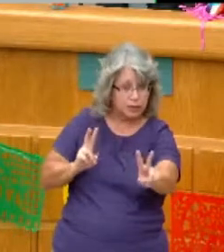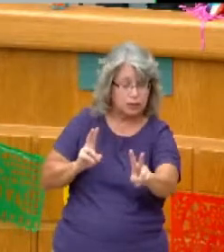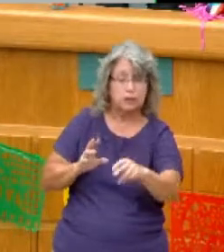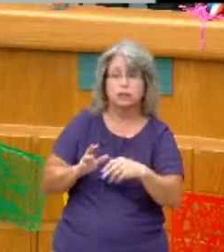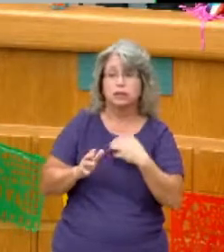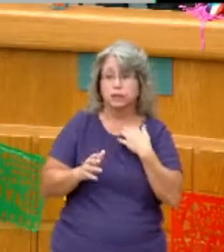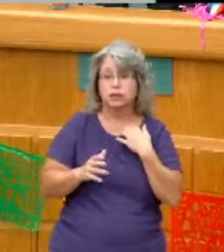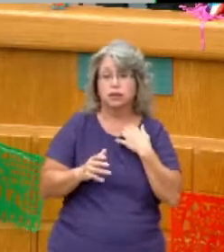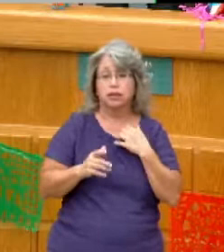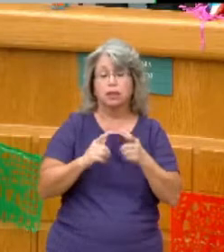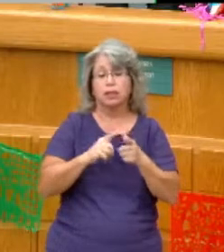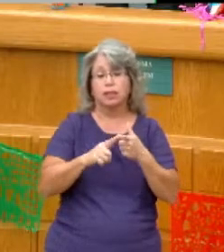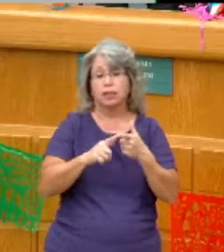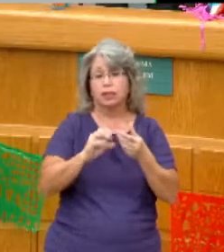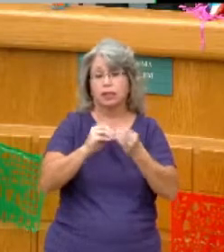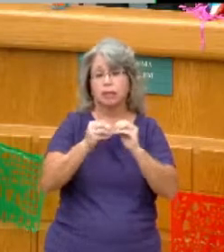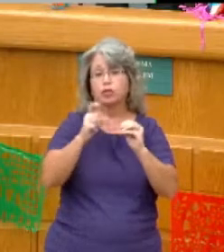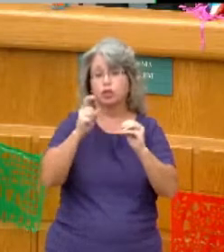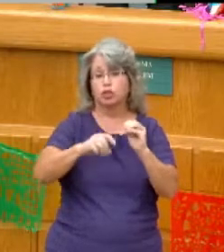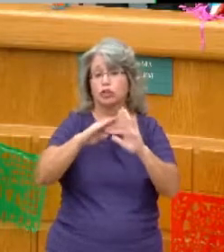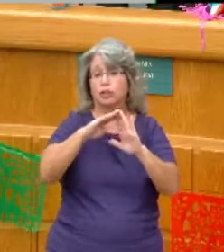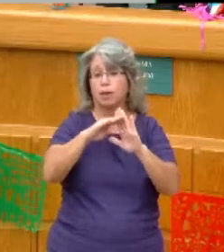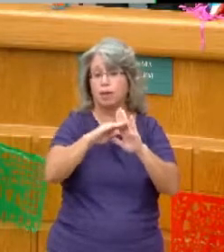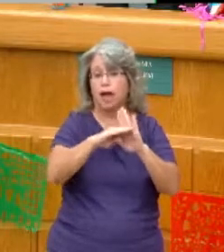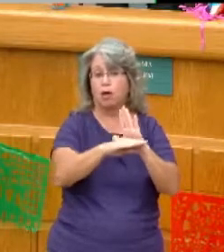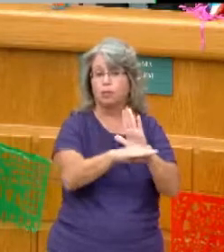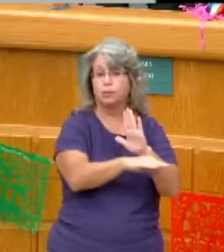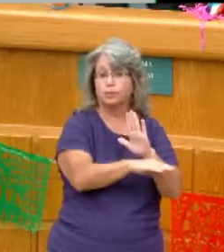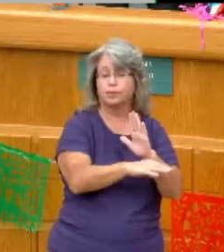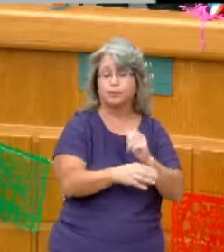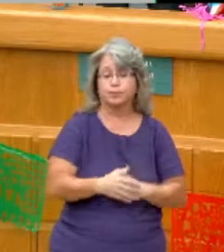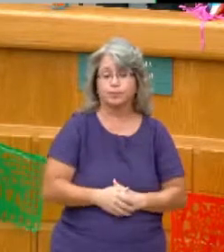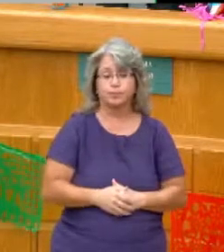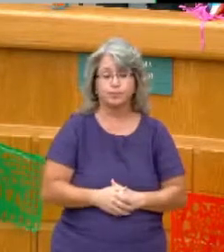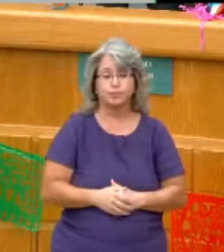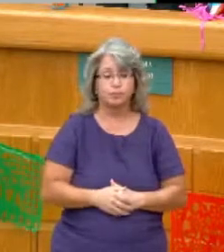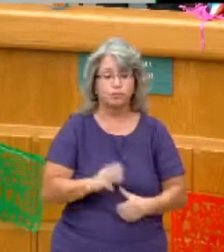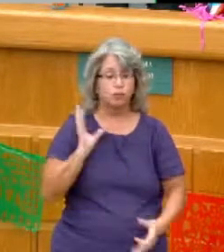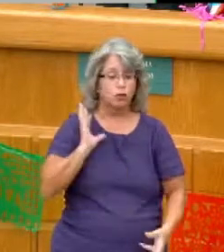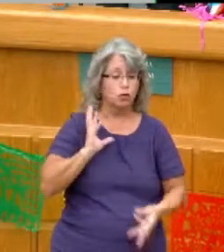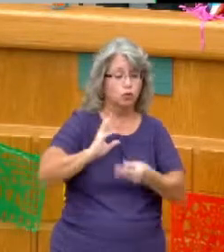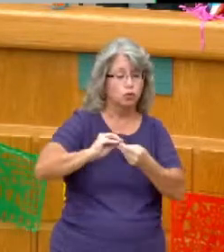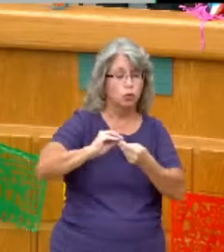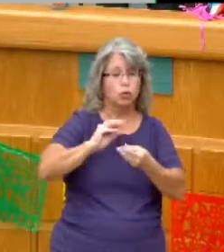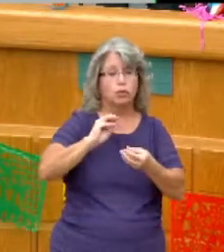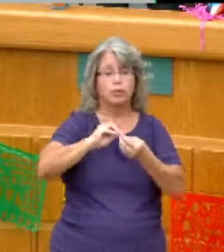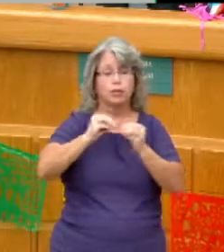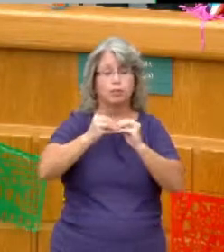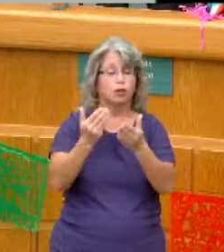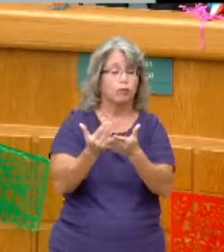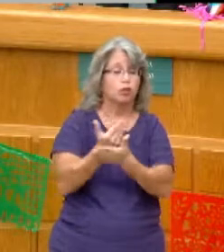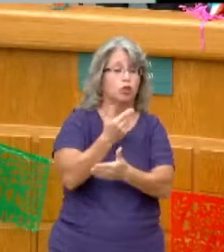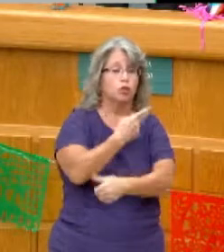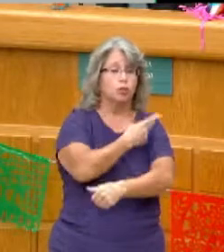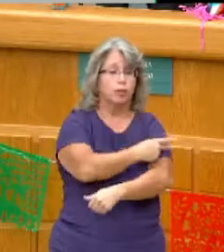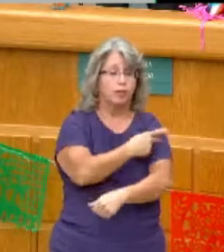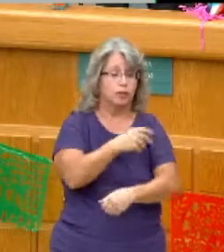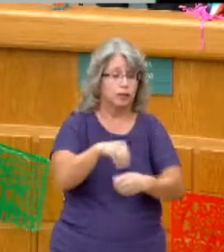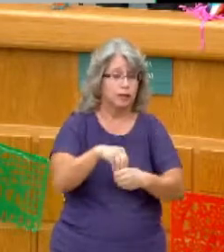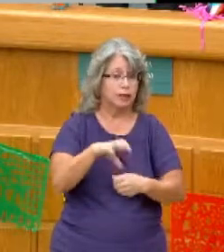to come downwards. For the total number of inpatients in the coastal bend, we peaked